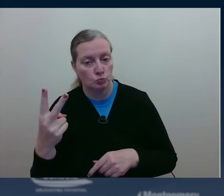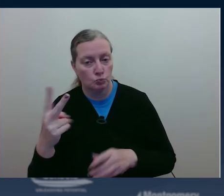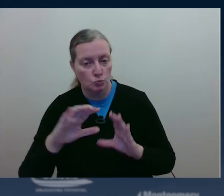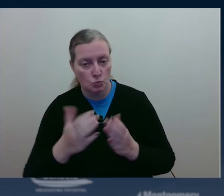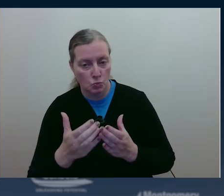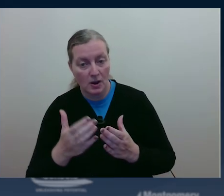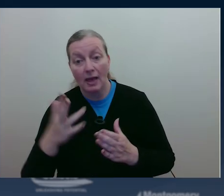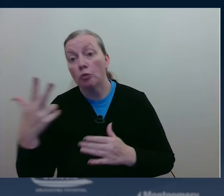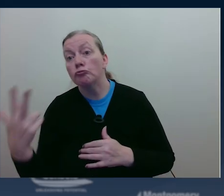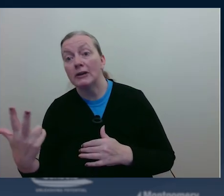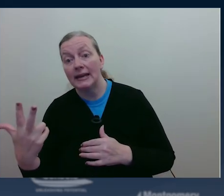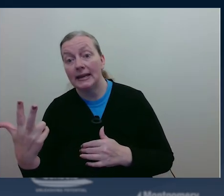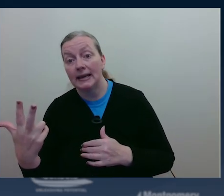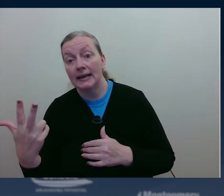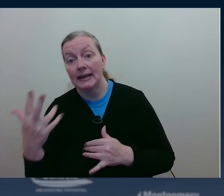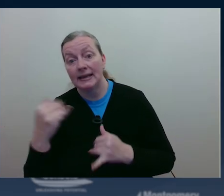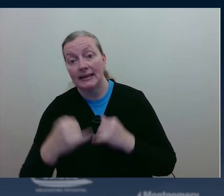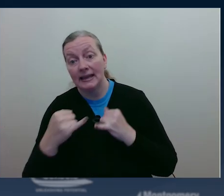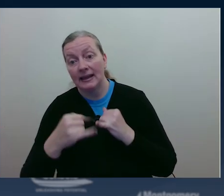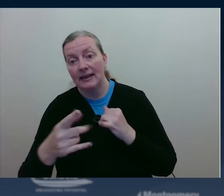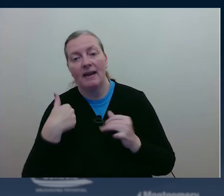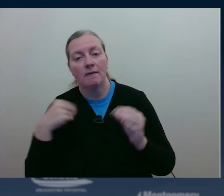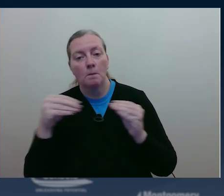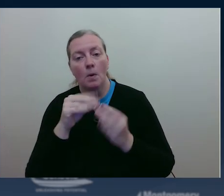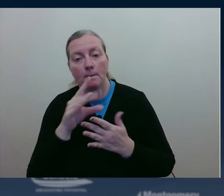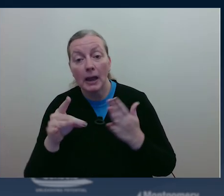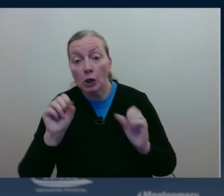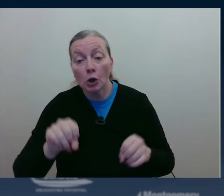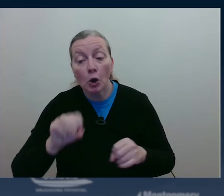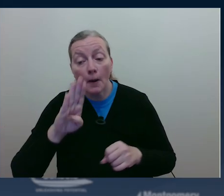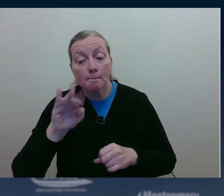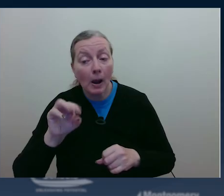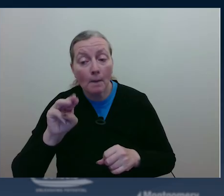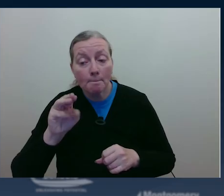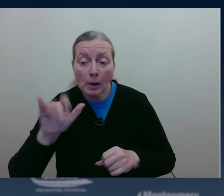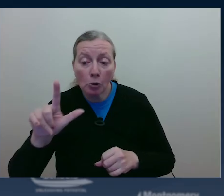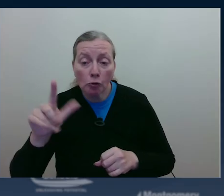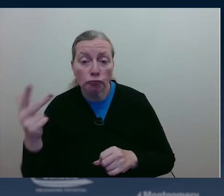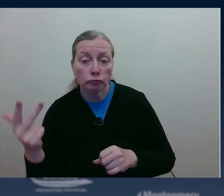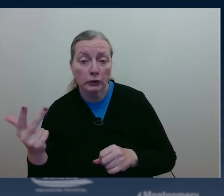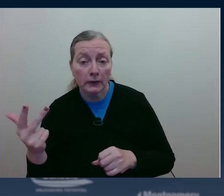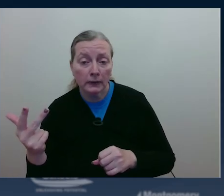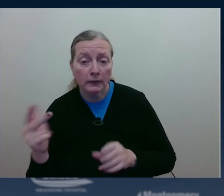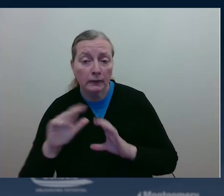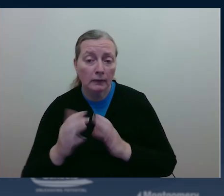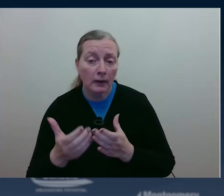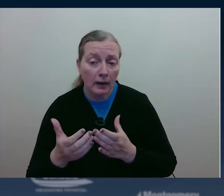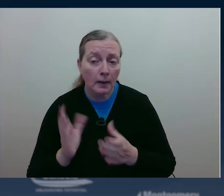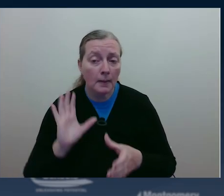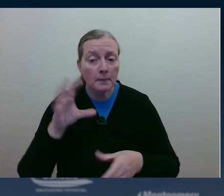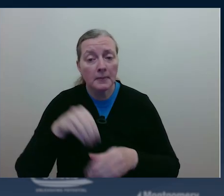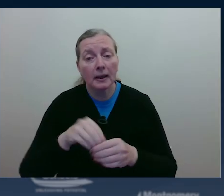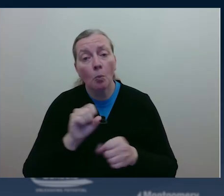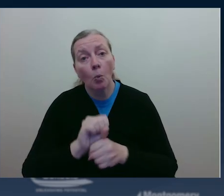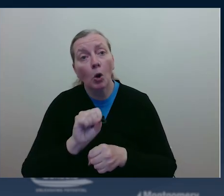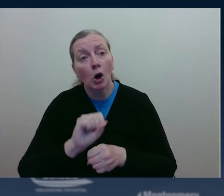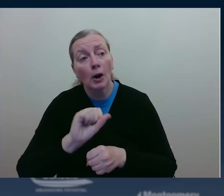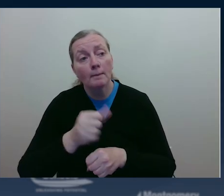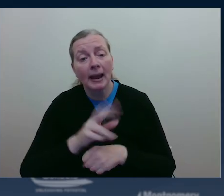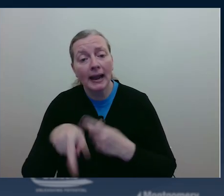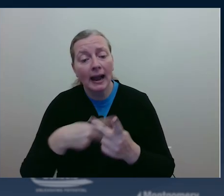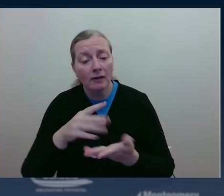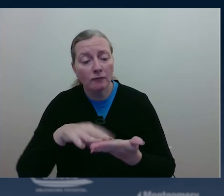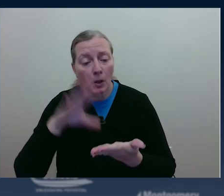could do their Biomedical 3 course, participate in work-based learning, or pursue dual enrollment.